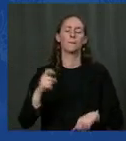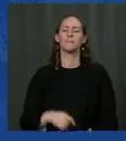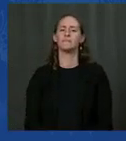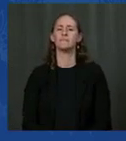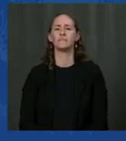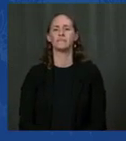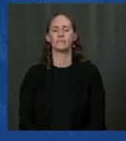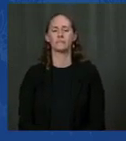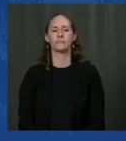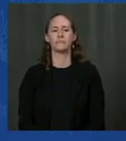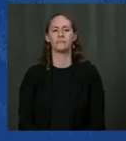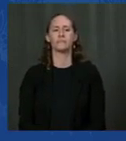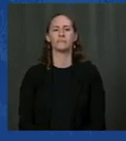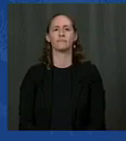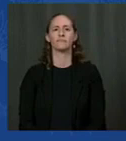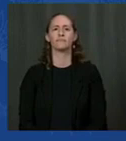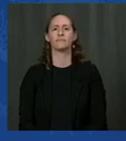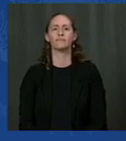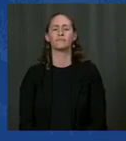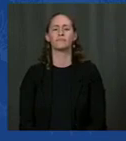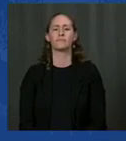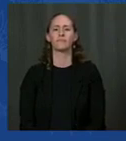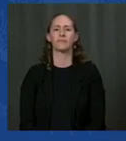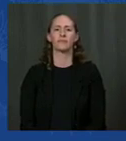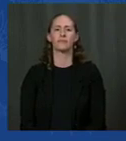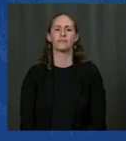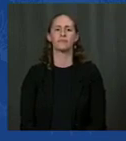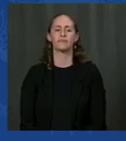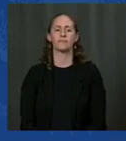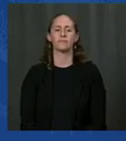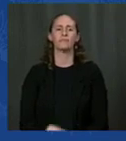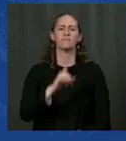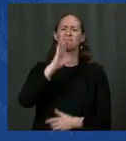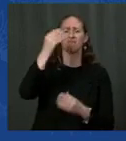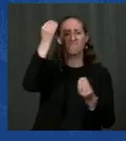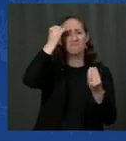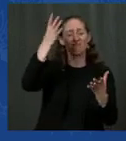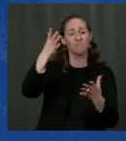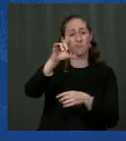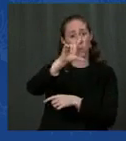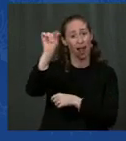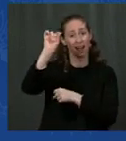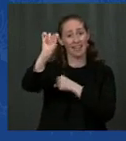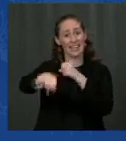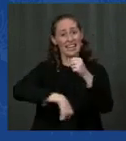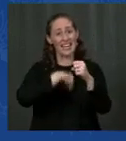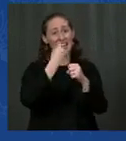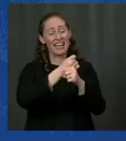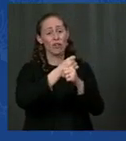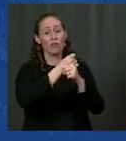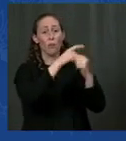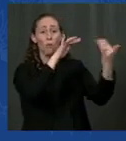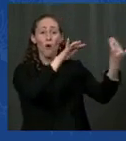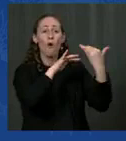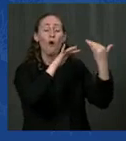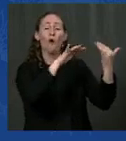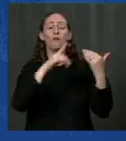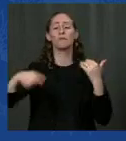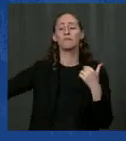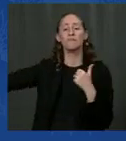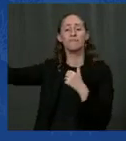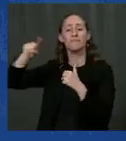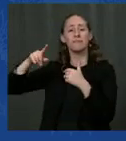As we close 20 years of war and strife and pain and sacrifice, it's time to look to the future, not the